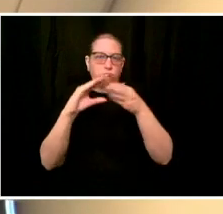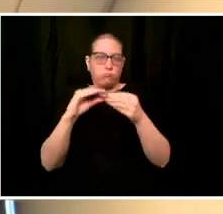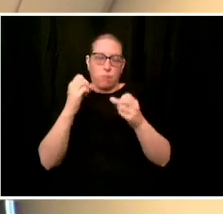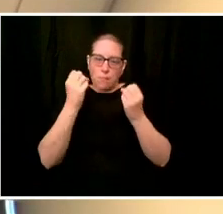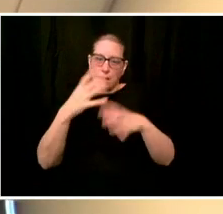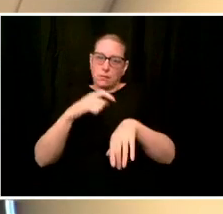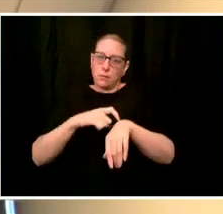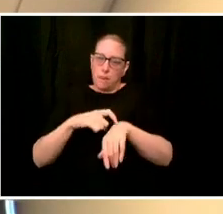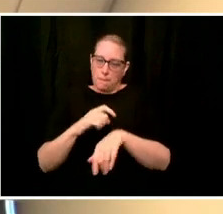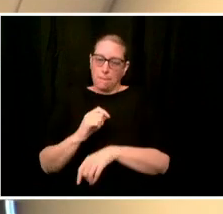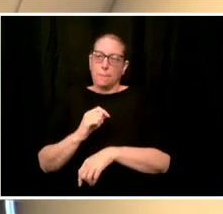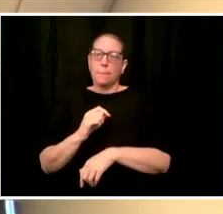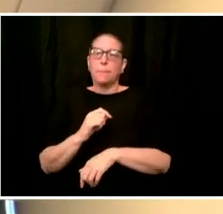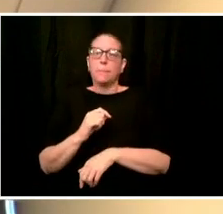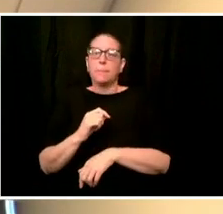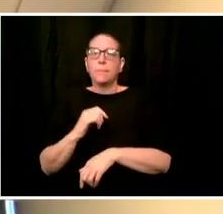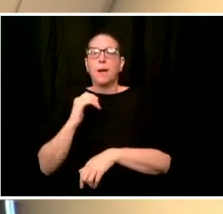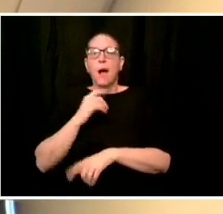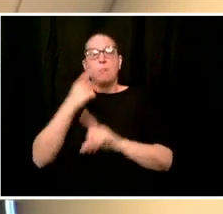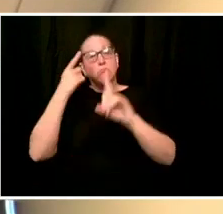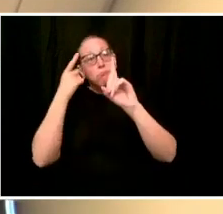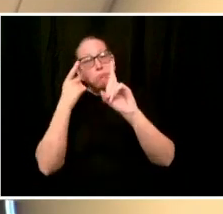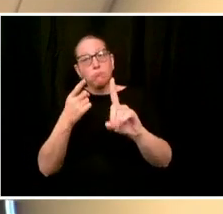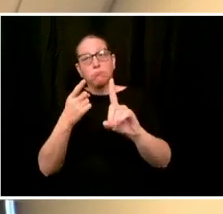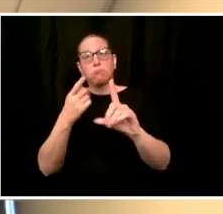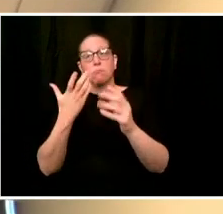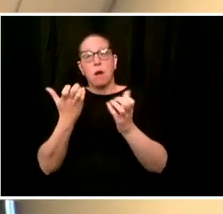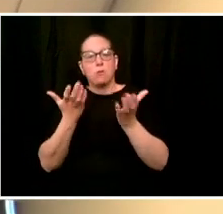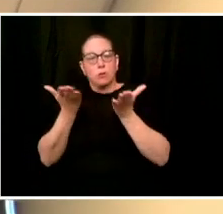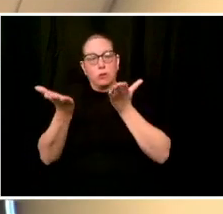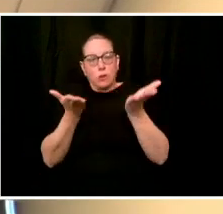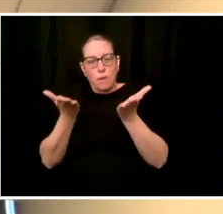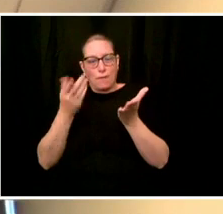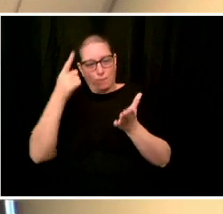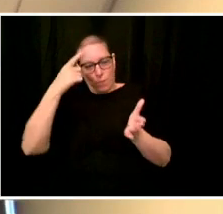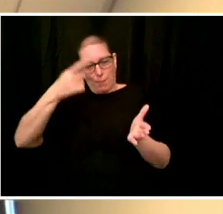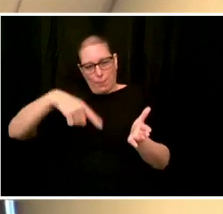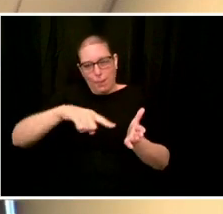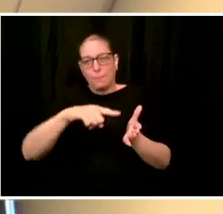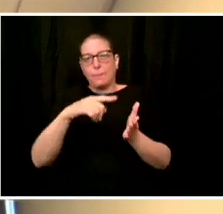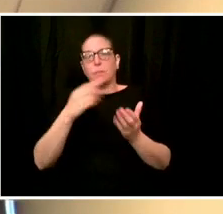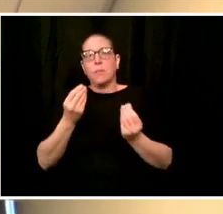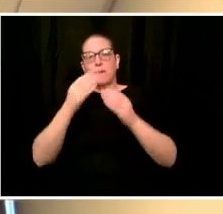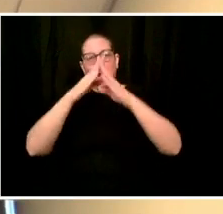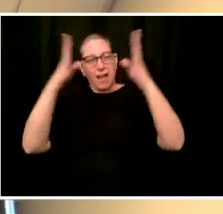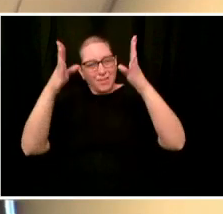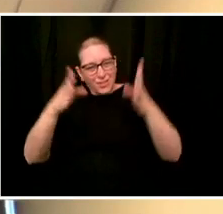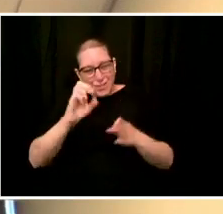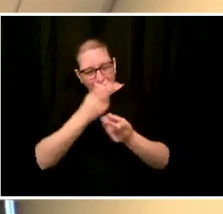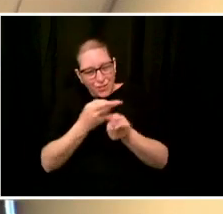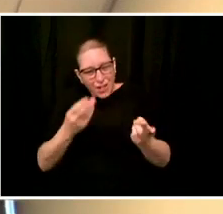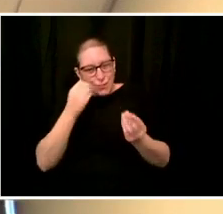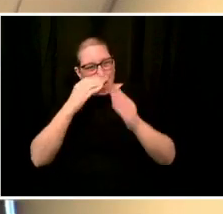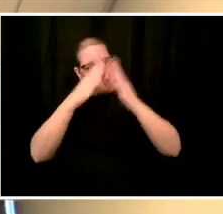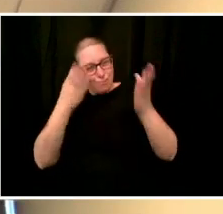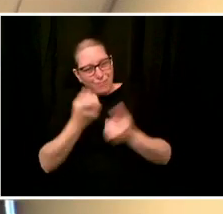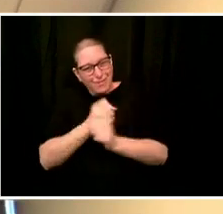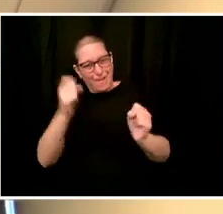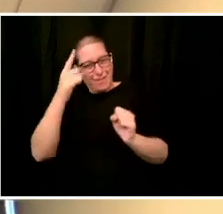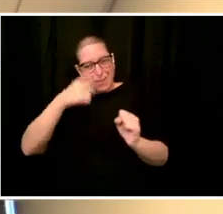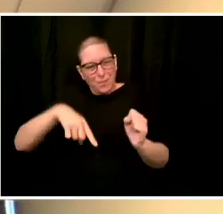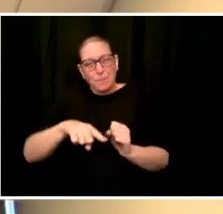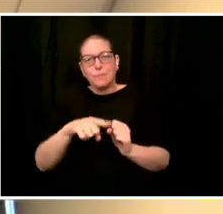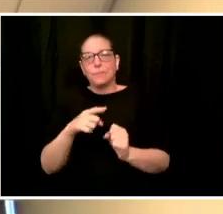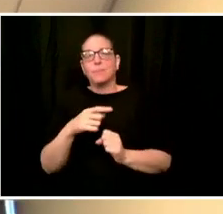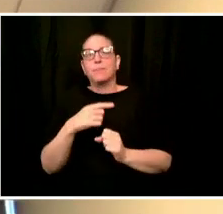services, providing a roof over your head so someone remains permanently off the streets. And we're using every tool we can to do that every night.